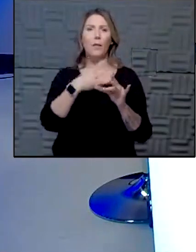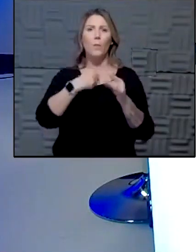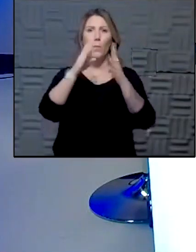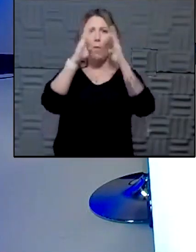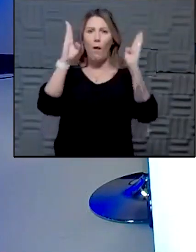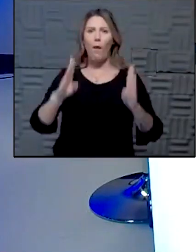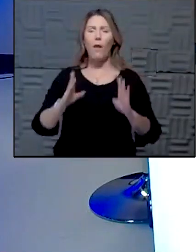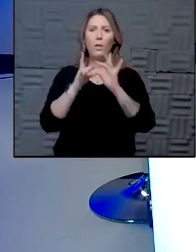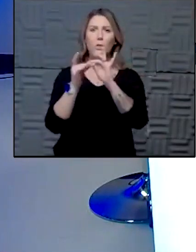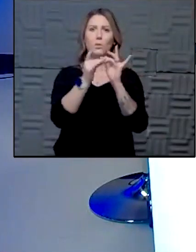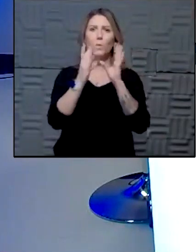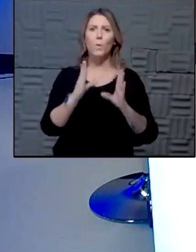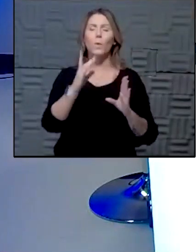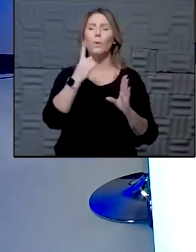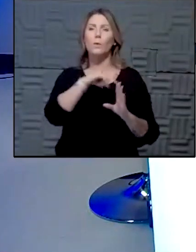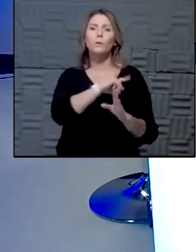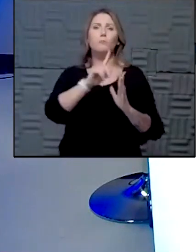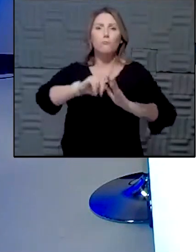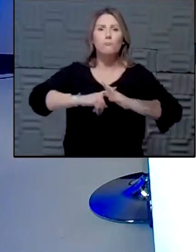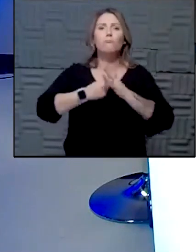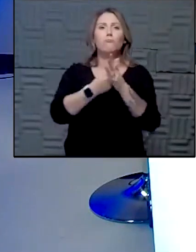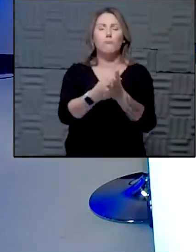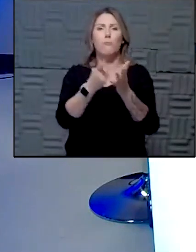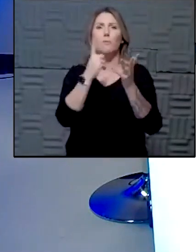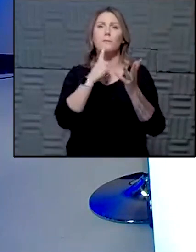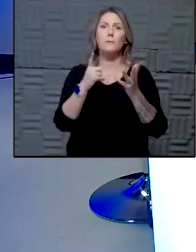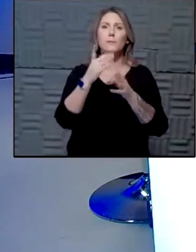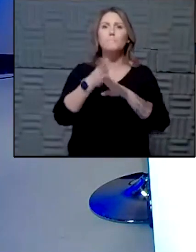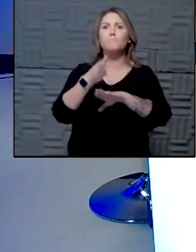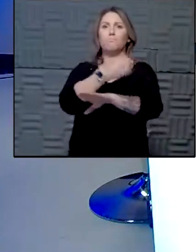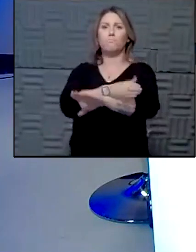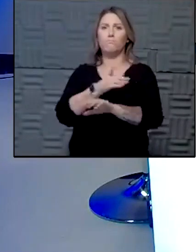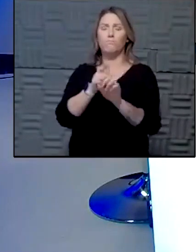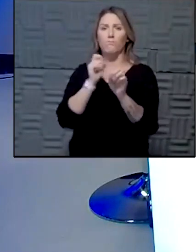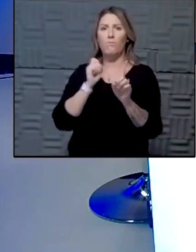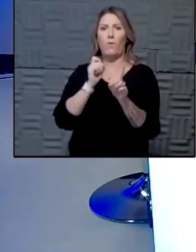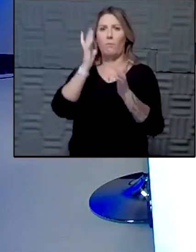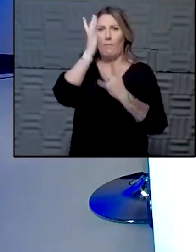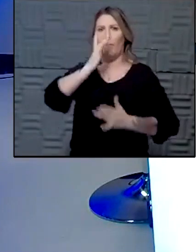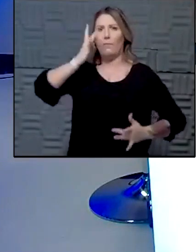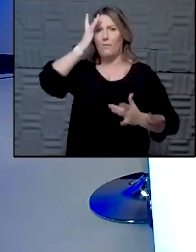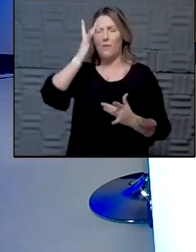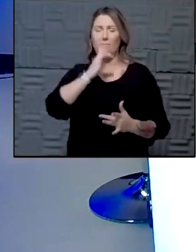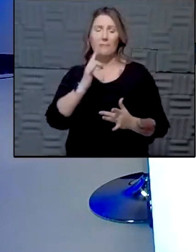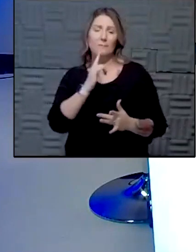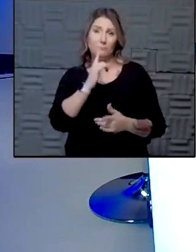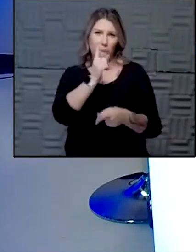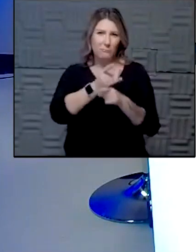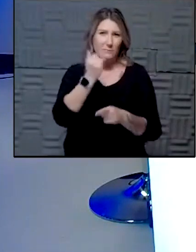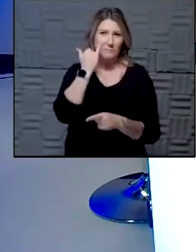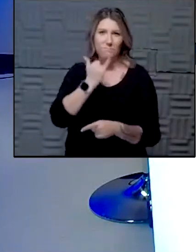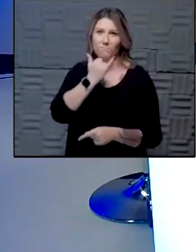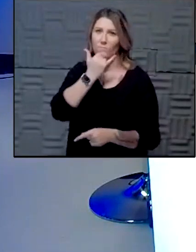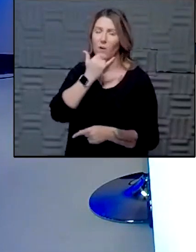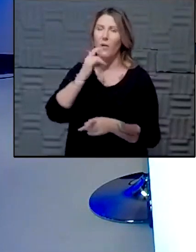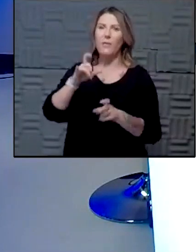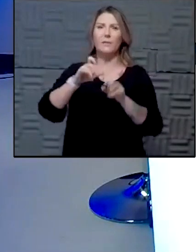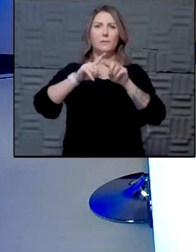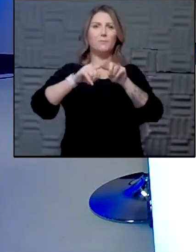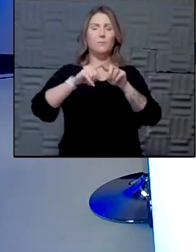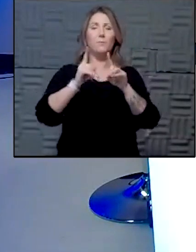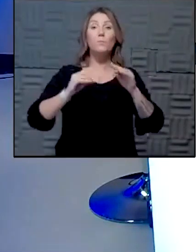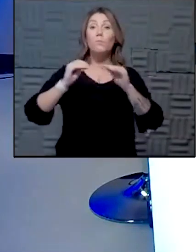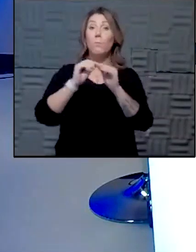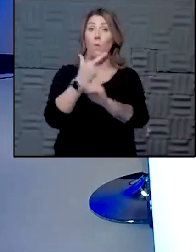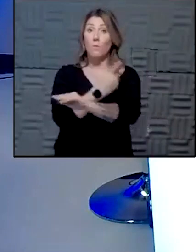that we're starting to turn a corner when it comes to the virus. But I imagine that, and correct me if I'm wrong, this hinges on more